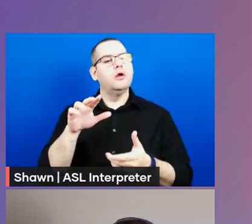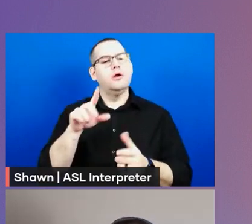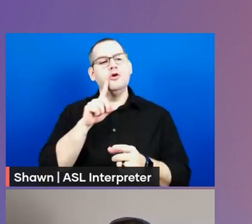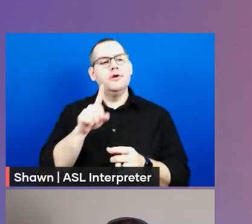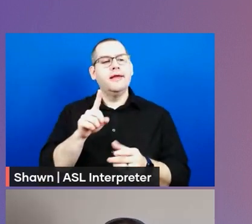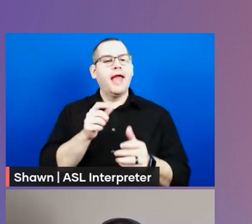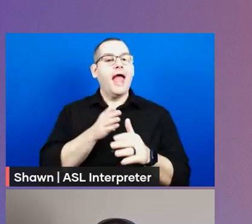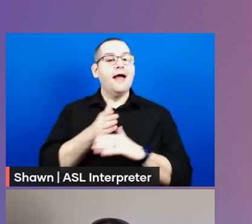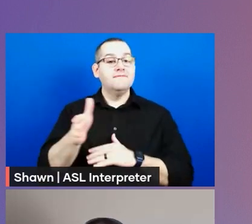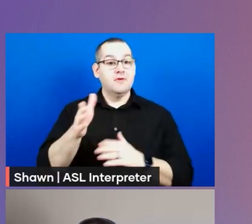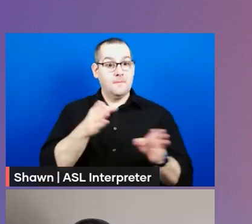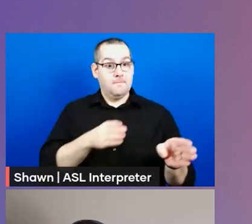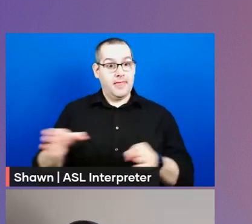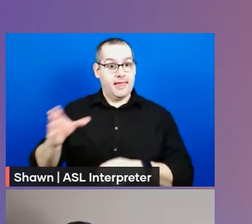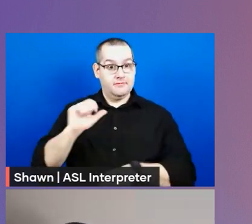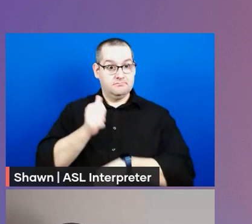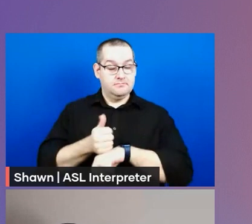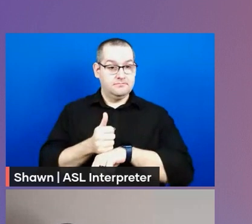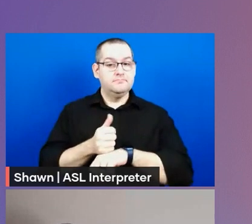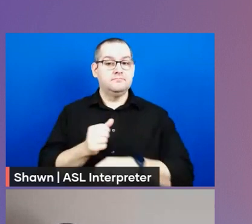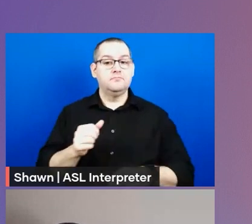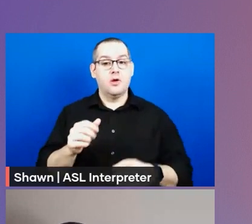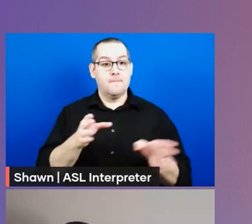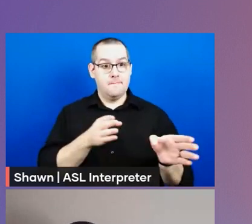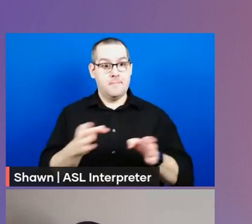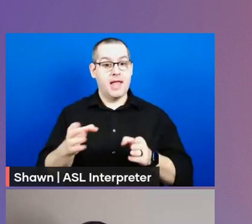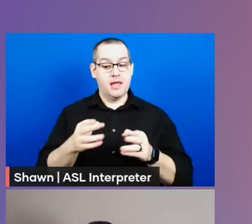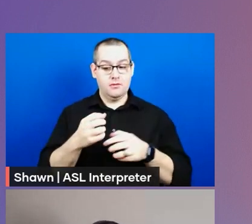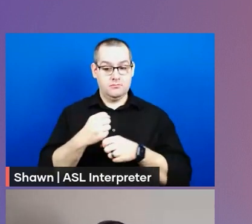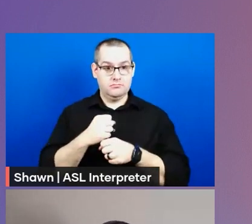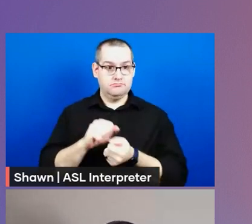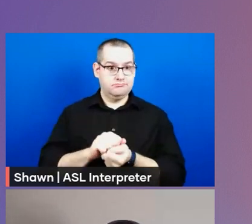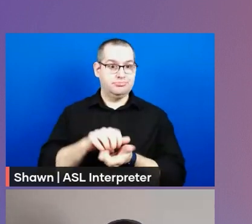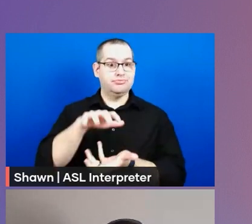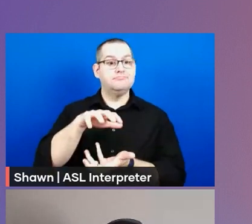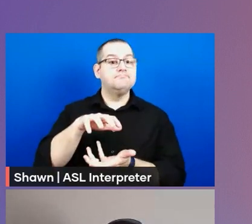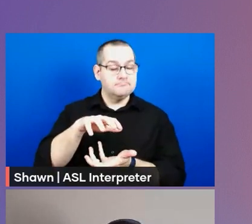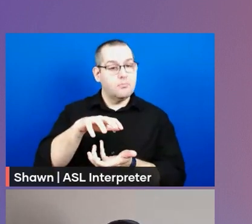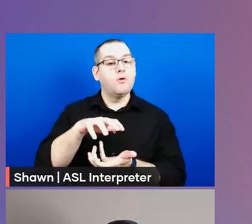after the plan phase. Once that plan is generated and we know what the